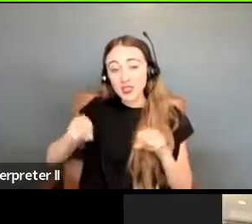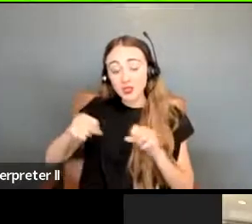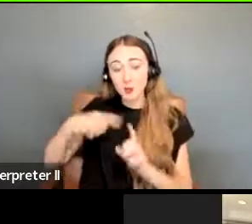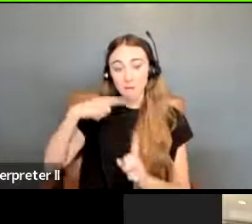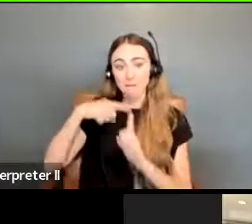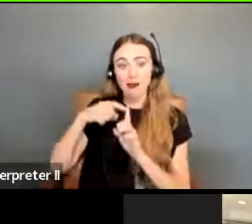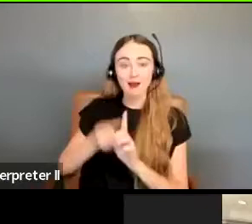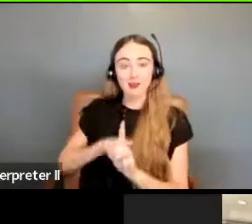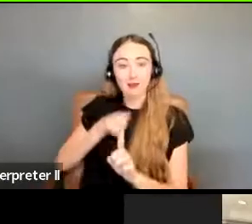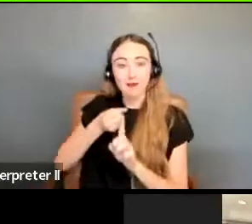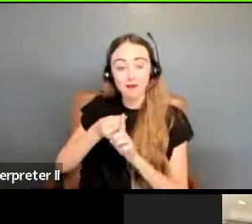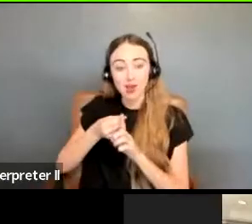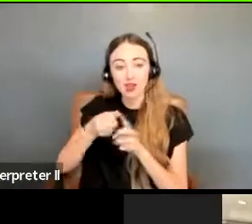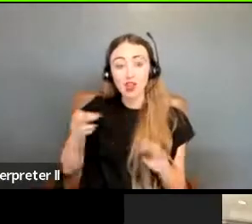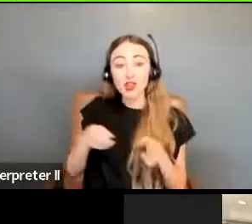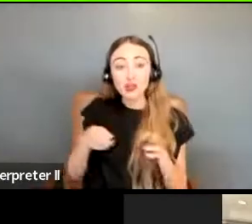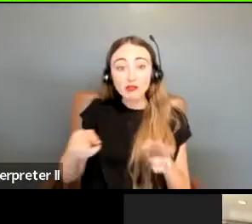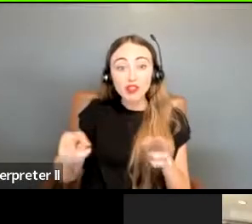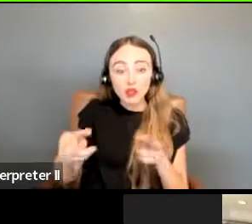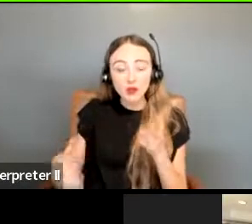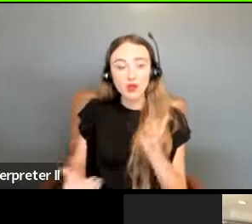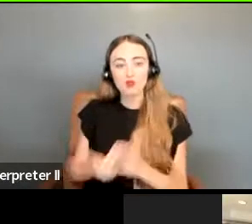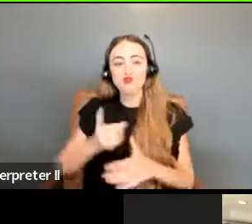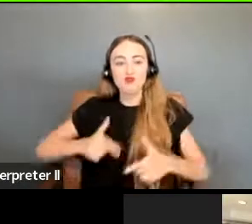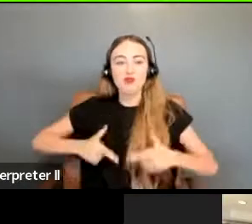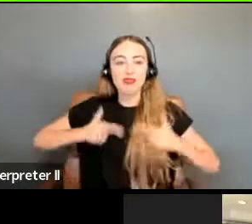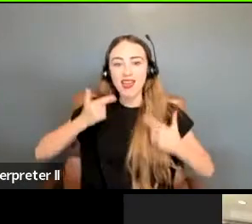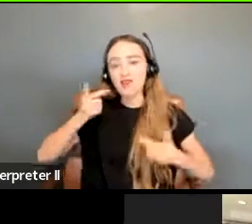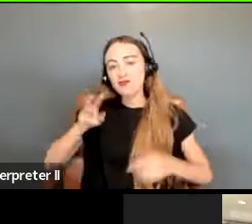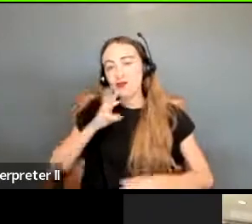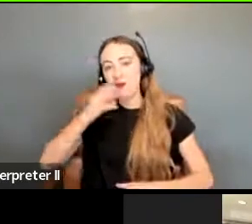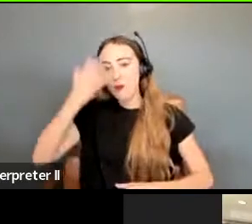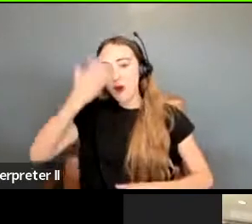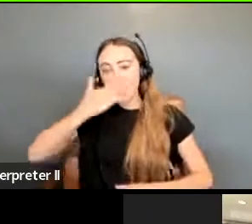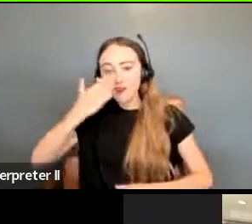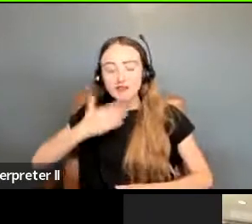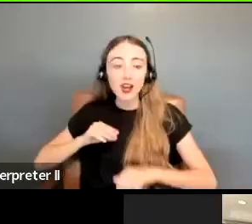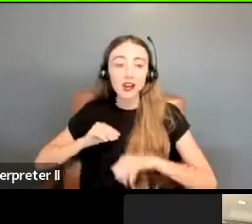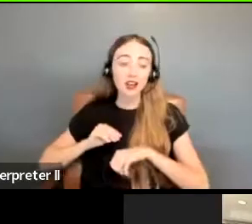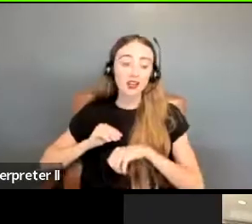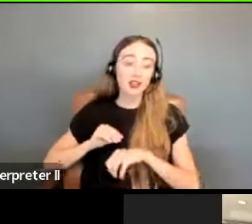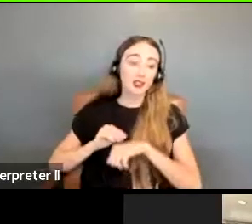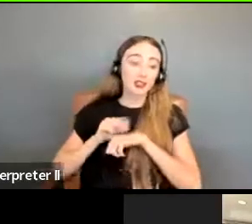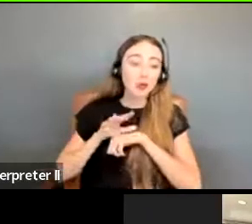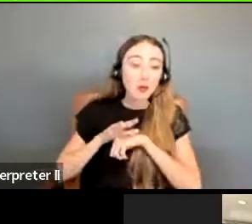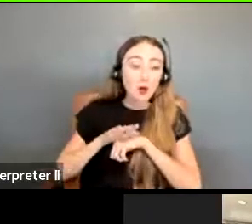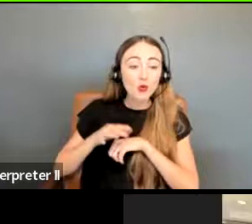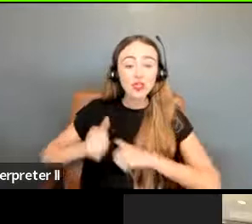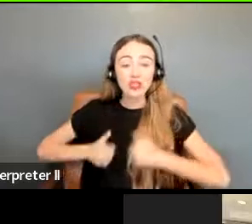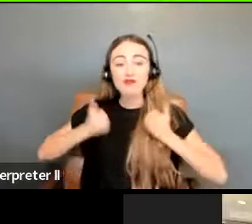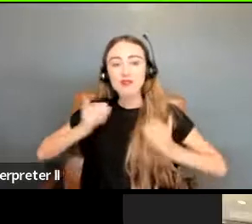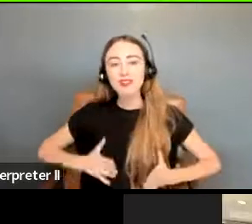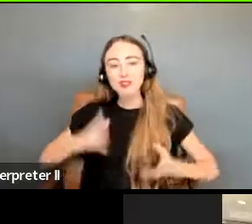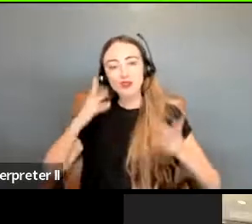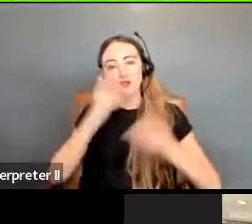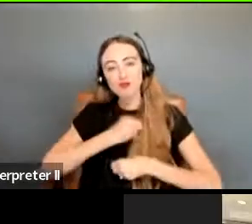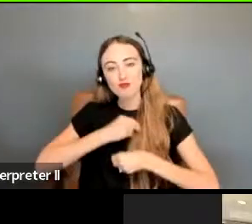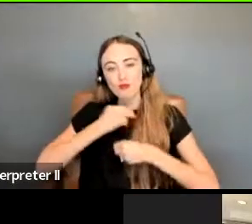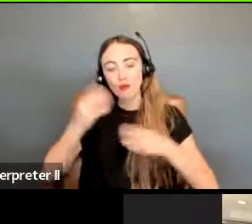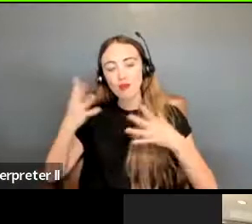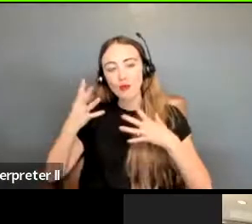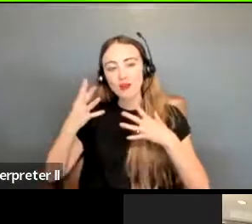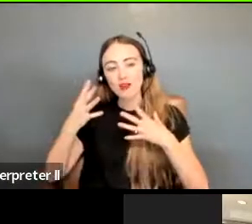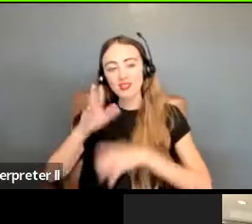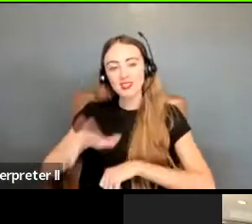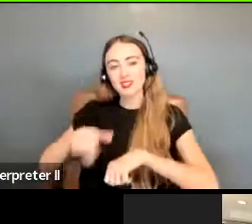positively affect the river, bringing new life to the waterfront and exposing residents to the unsurpassed beauty of this critical